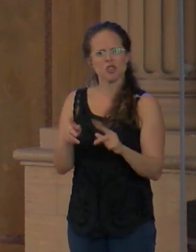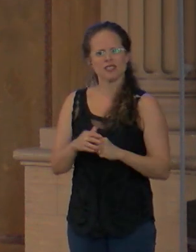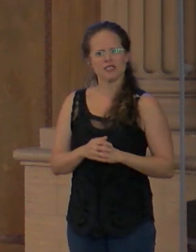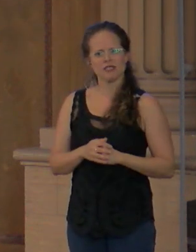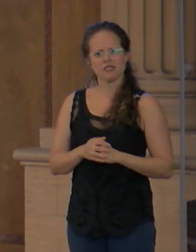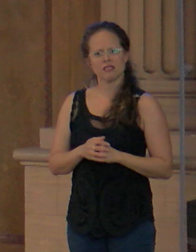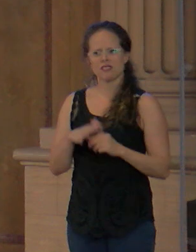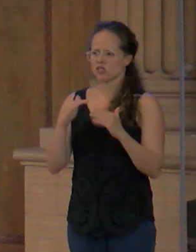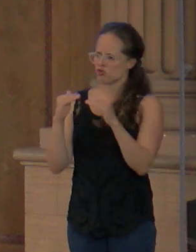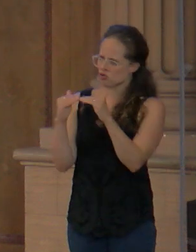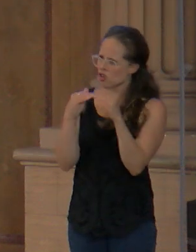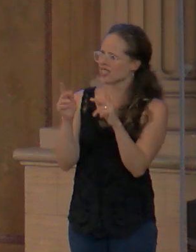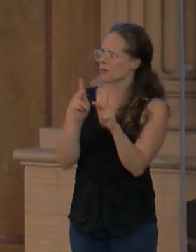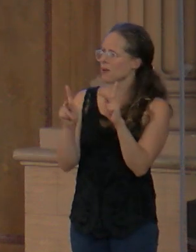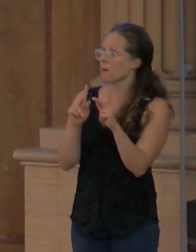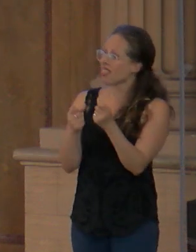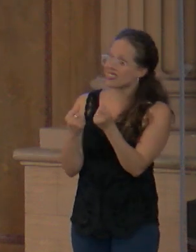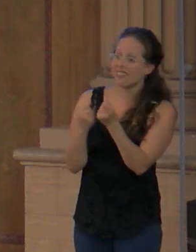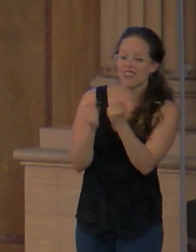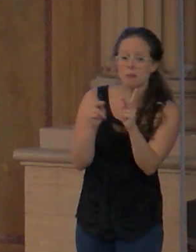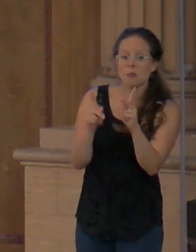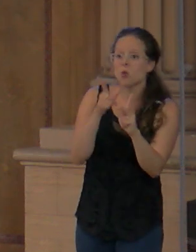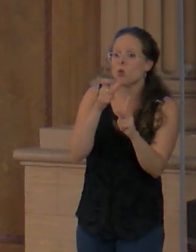defend those who can't defend themselves.